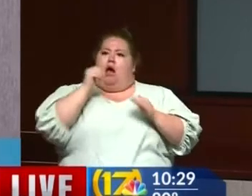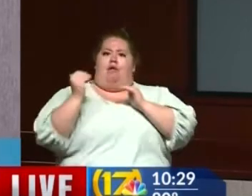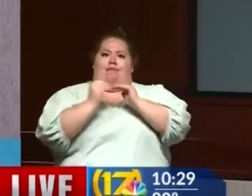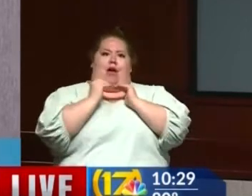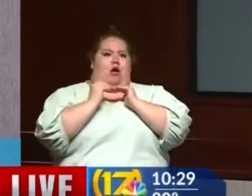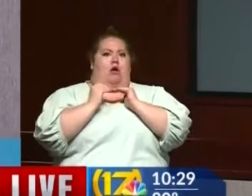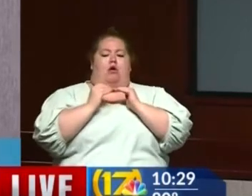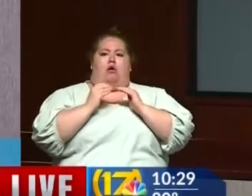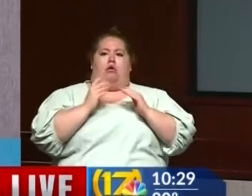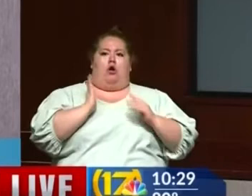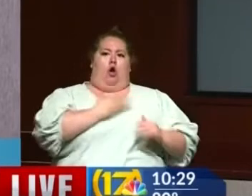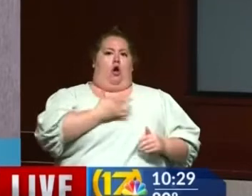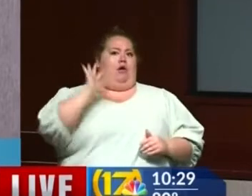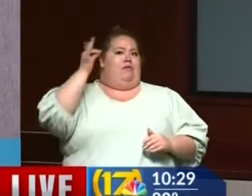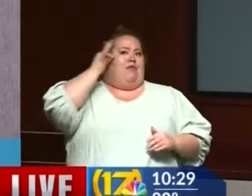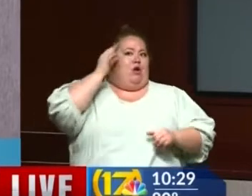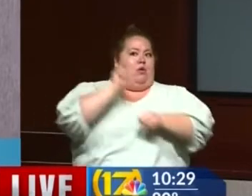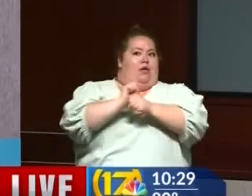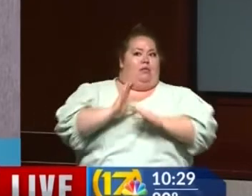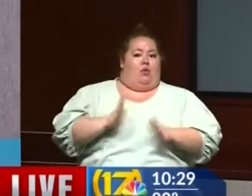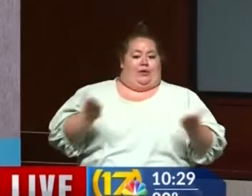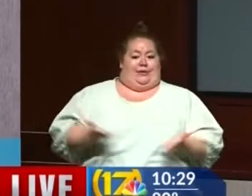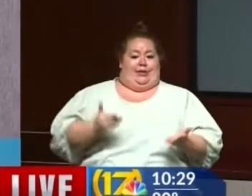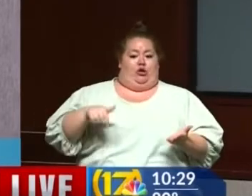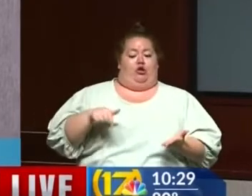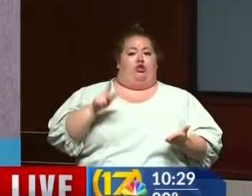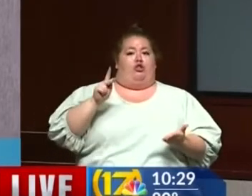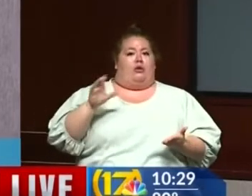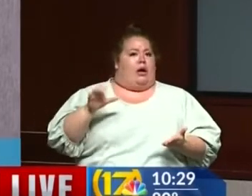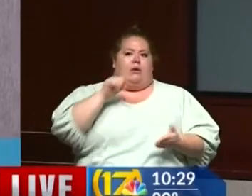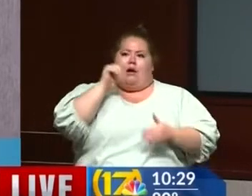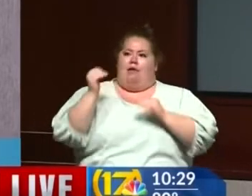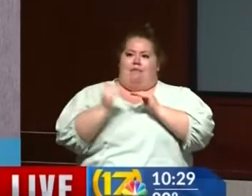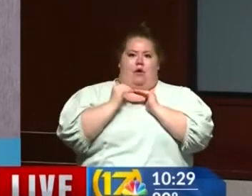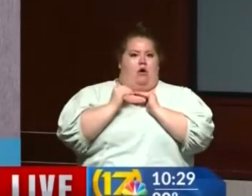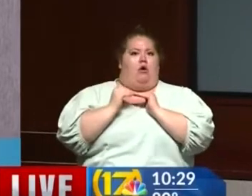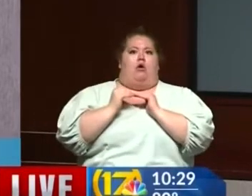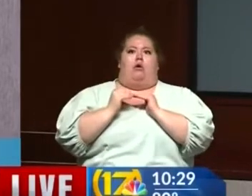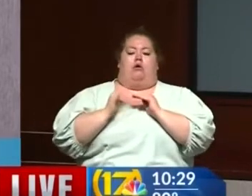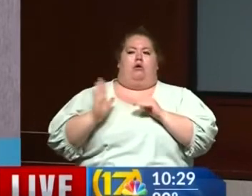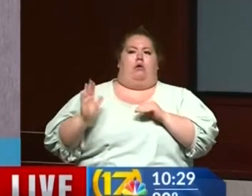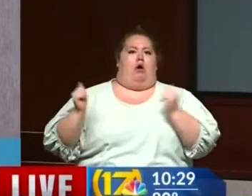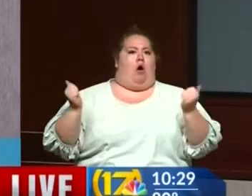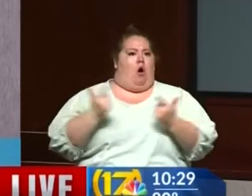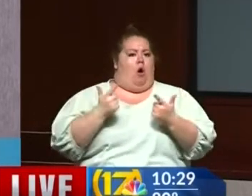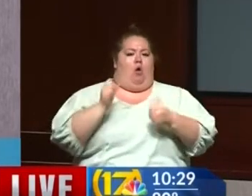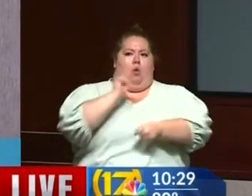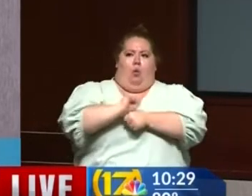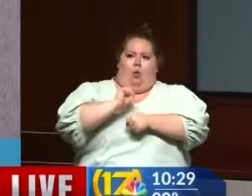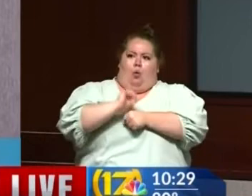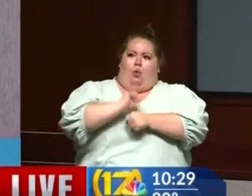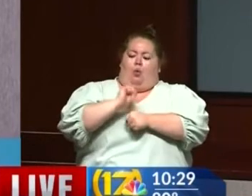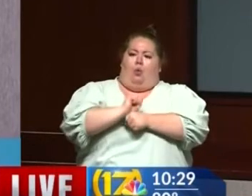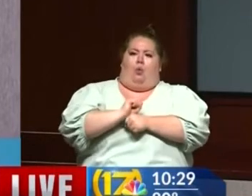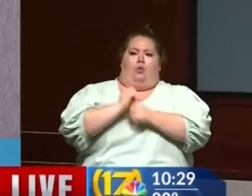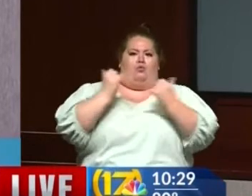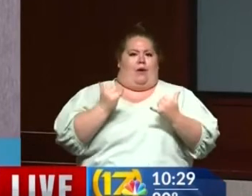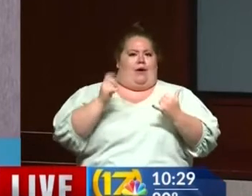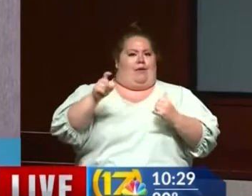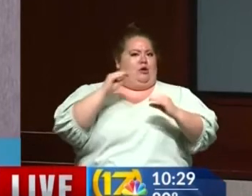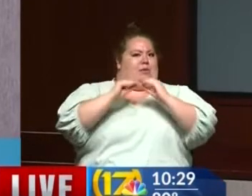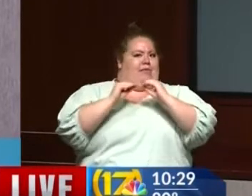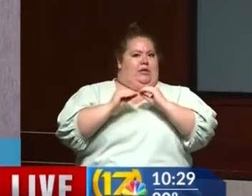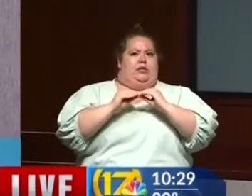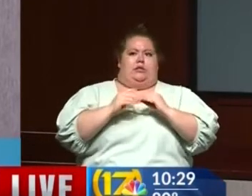to the federal employees who are here doing all this work. This needs to get fixed. I believe